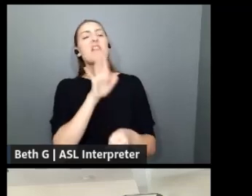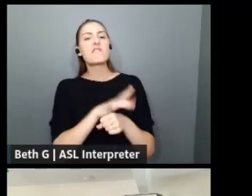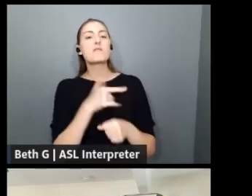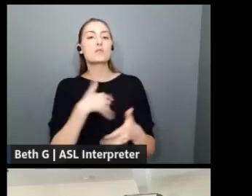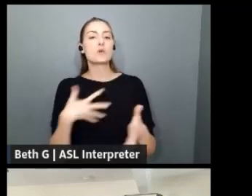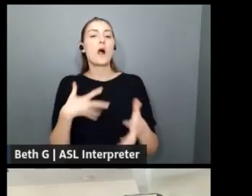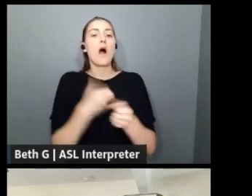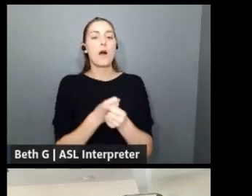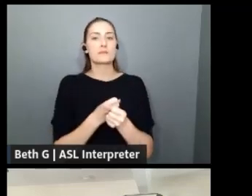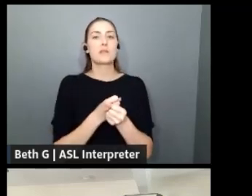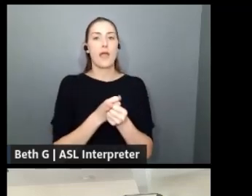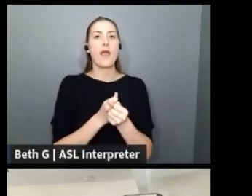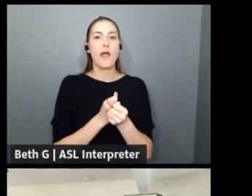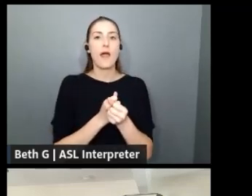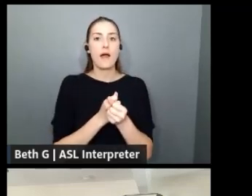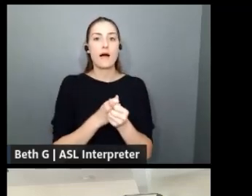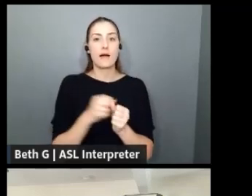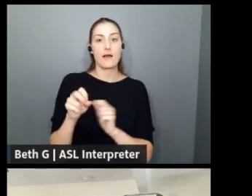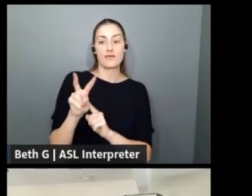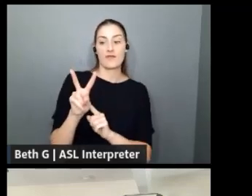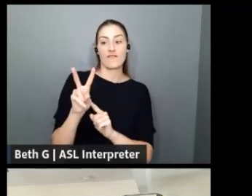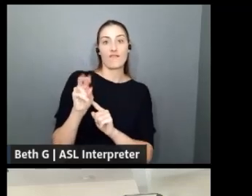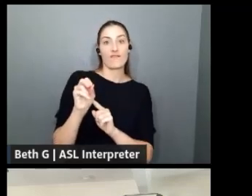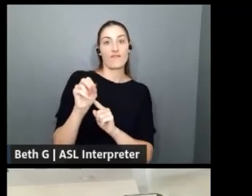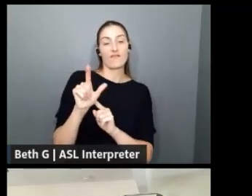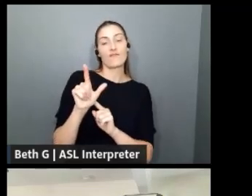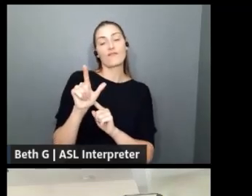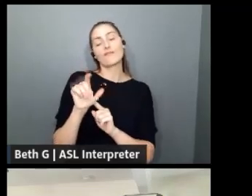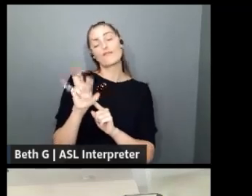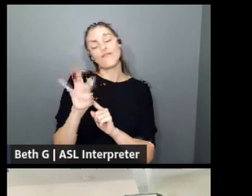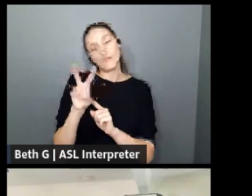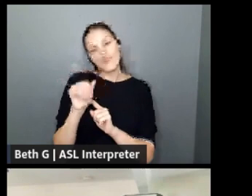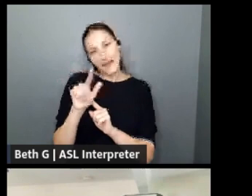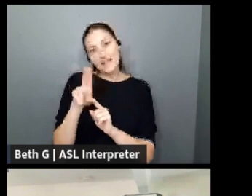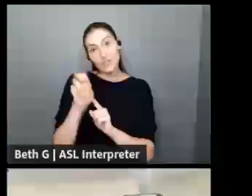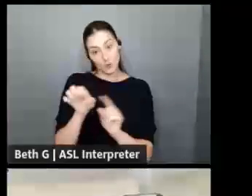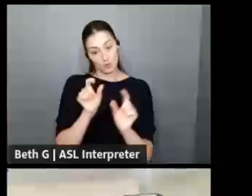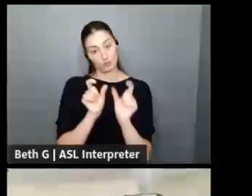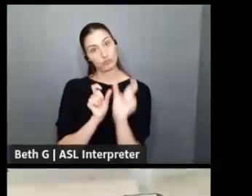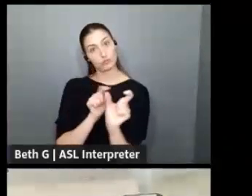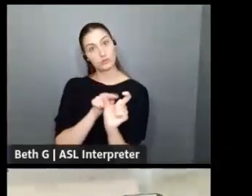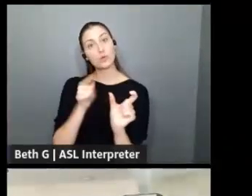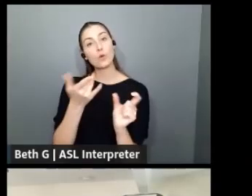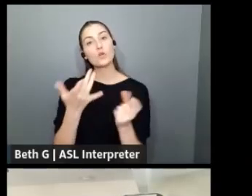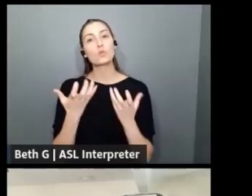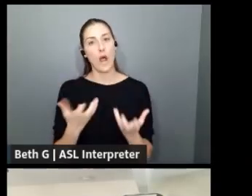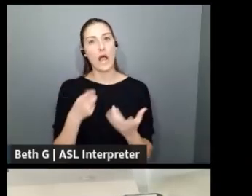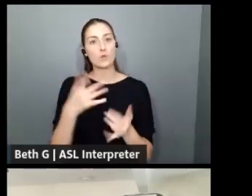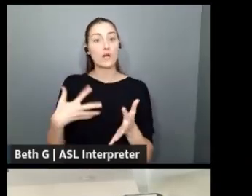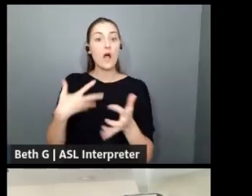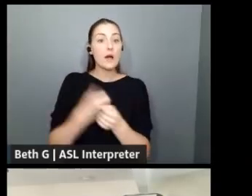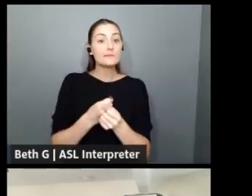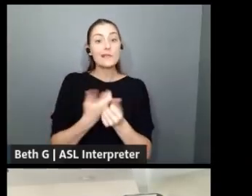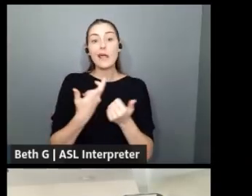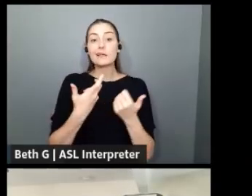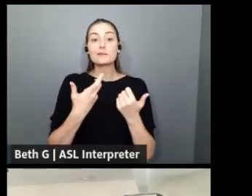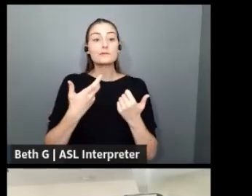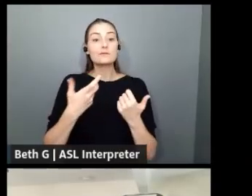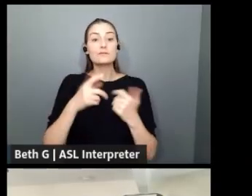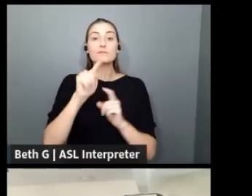right value that we want. And let's say we want to update our DynamoDB tables to be on